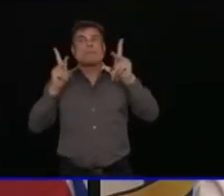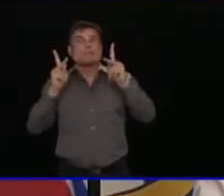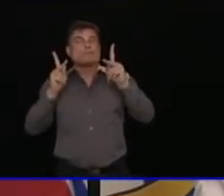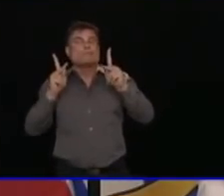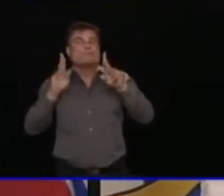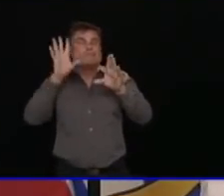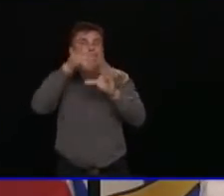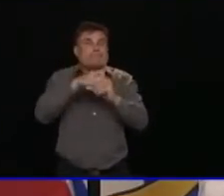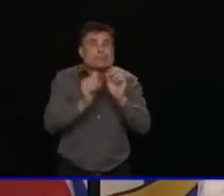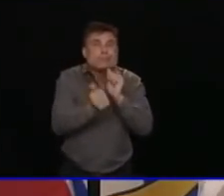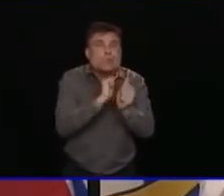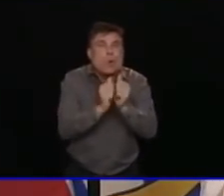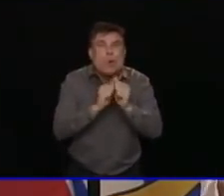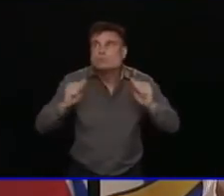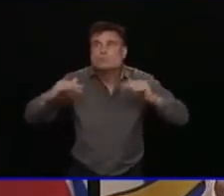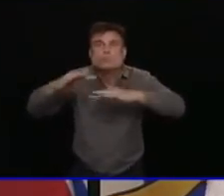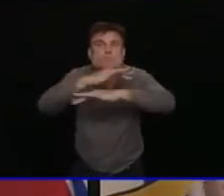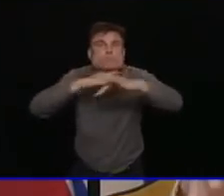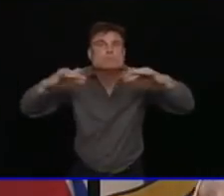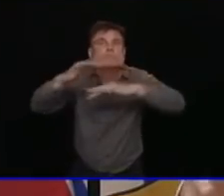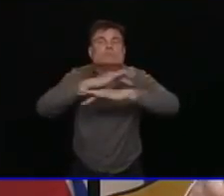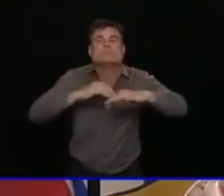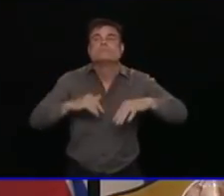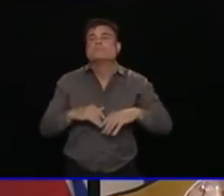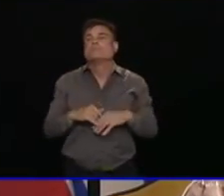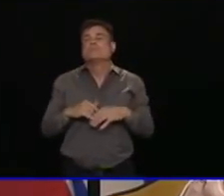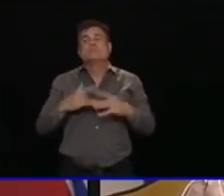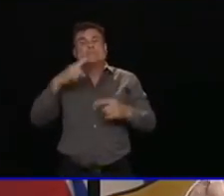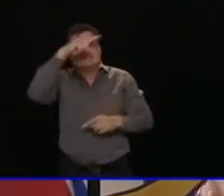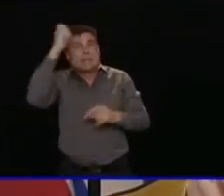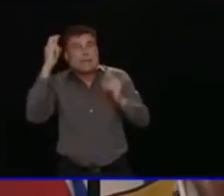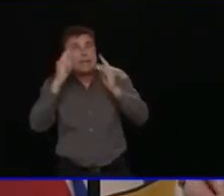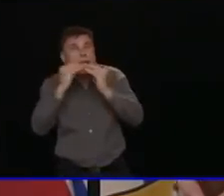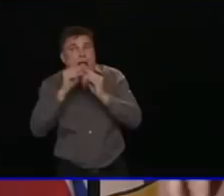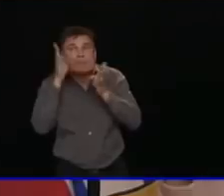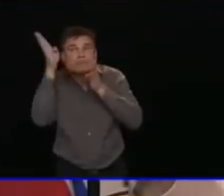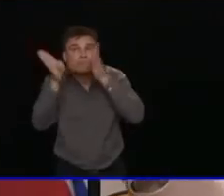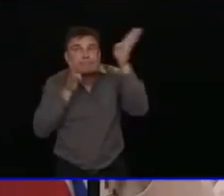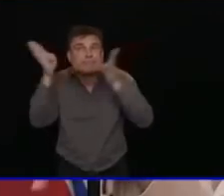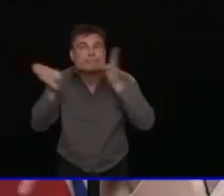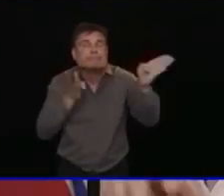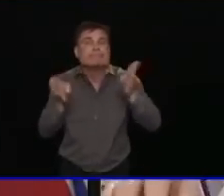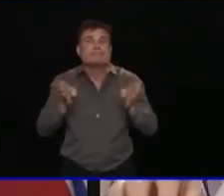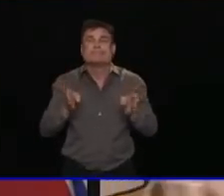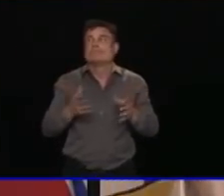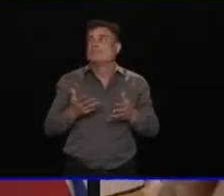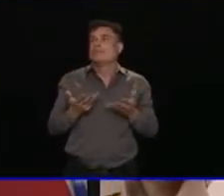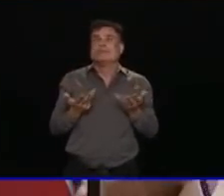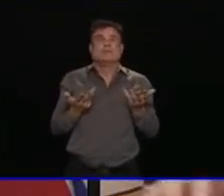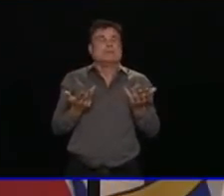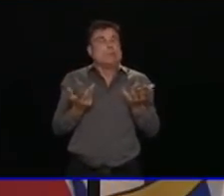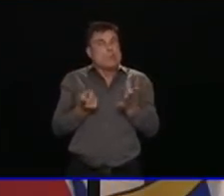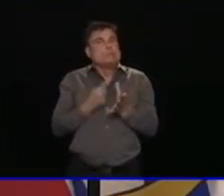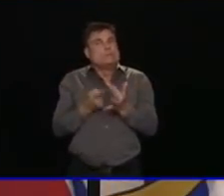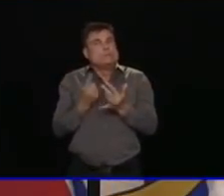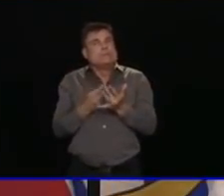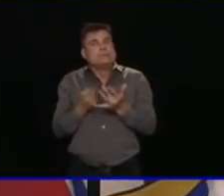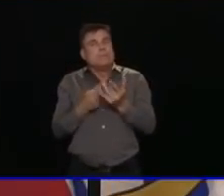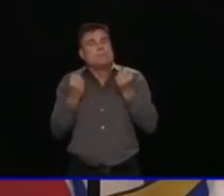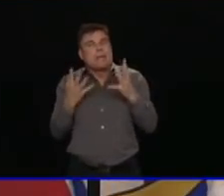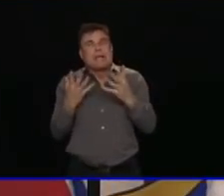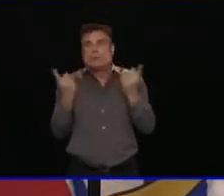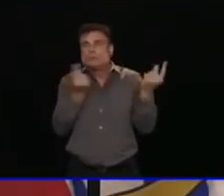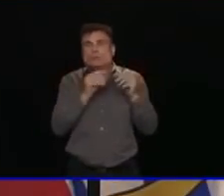starting. So that means we are, by the nature of those activities, increasing our connections, our social networks in